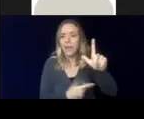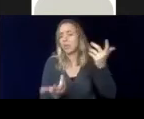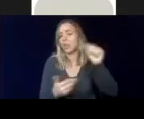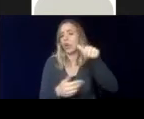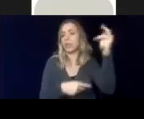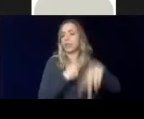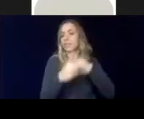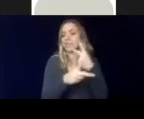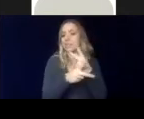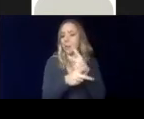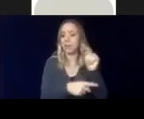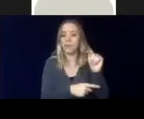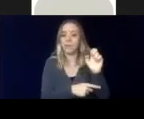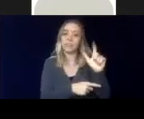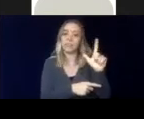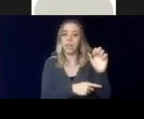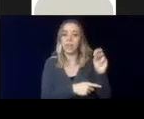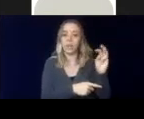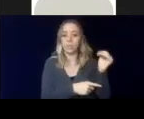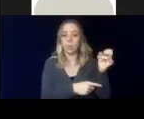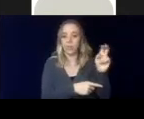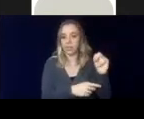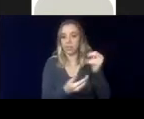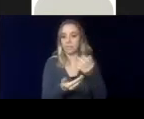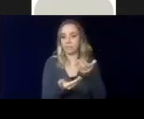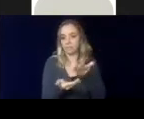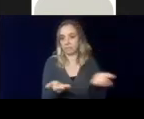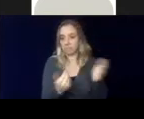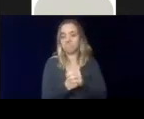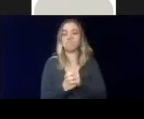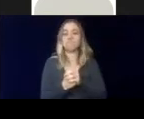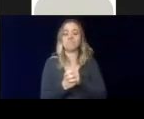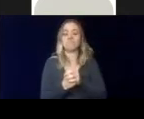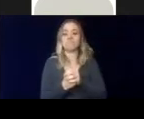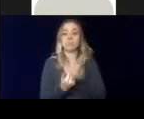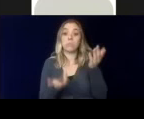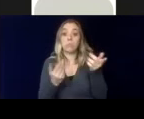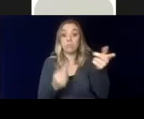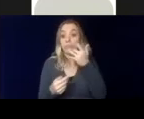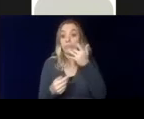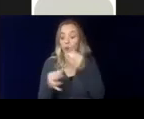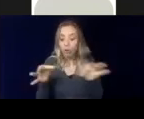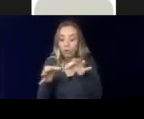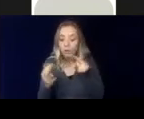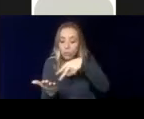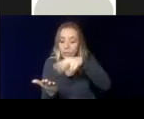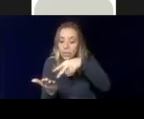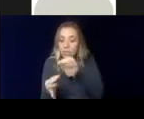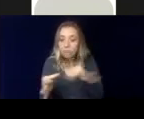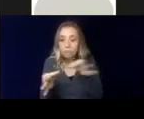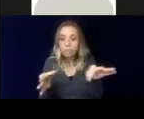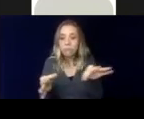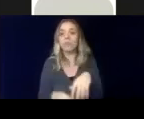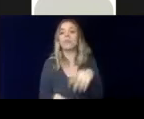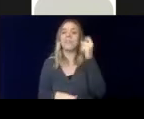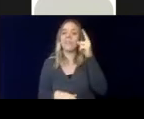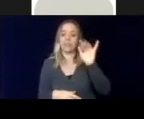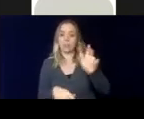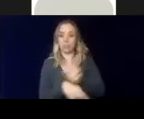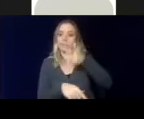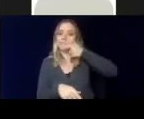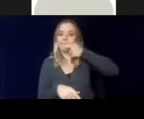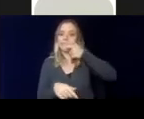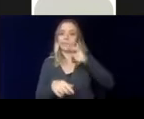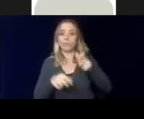device and be able to read out the message as you speak. Somebody's going to type that message out. Now,